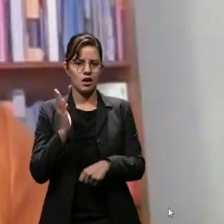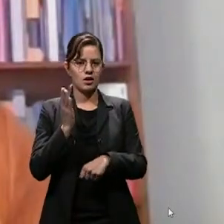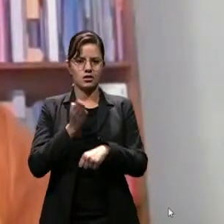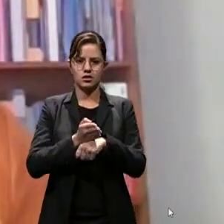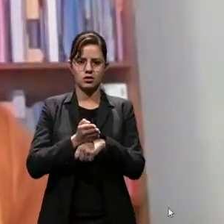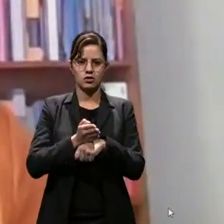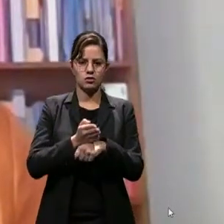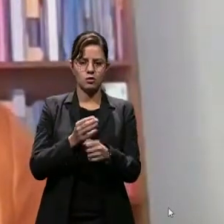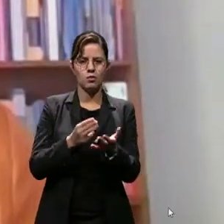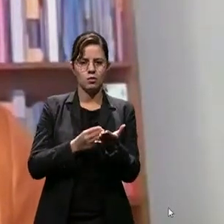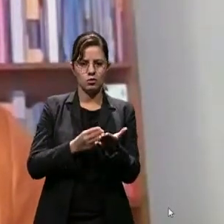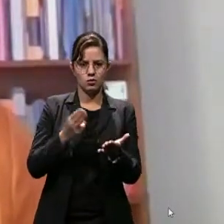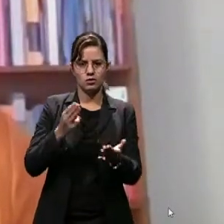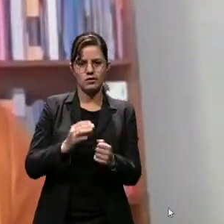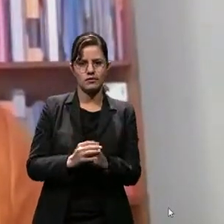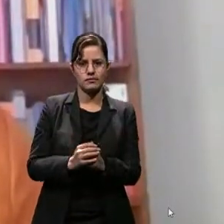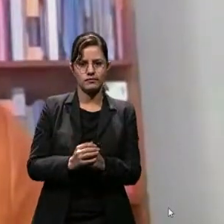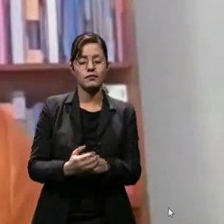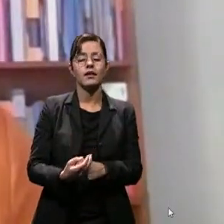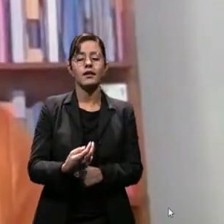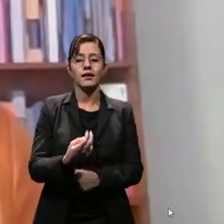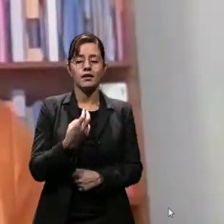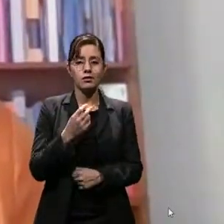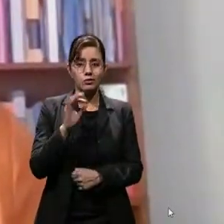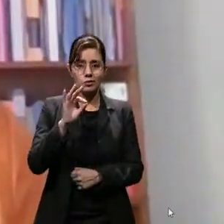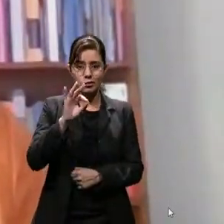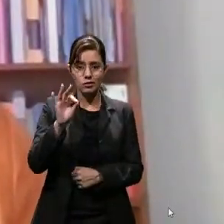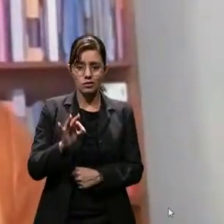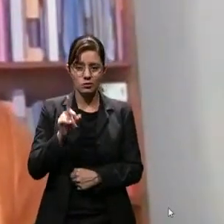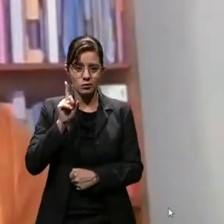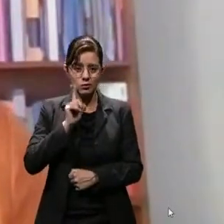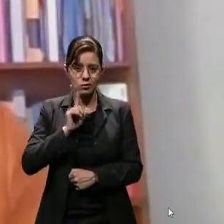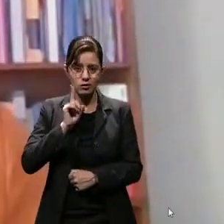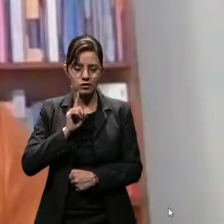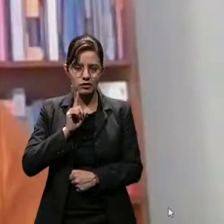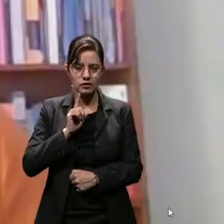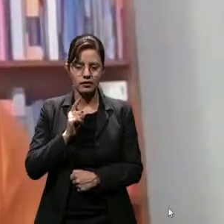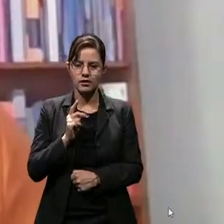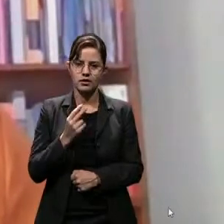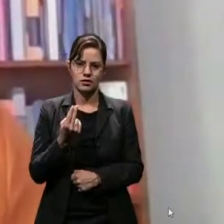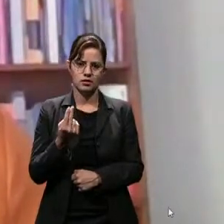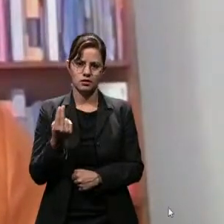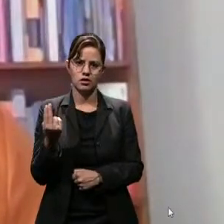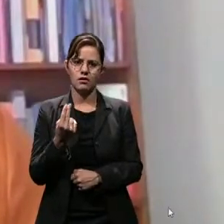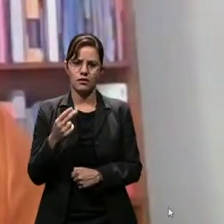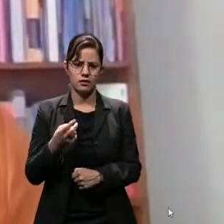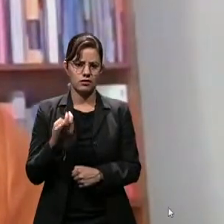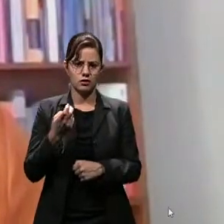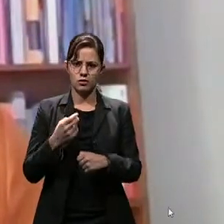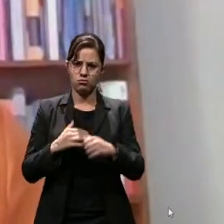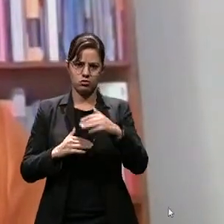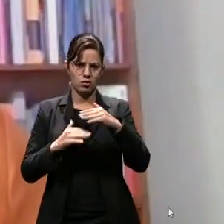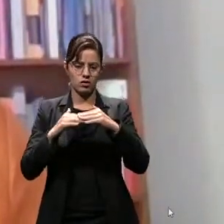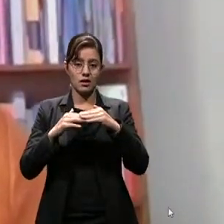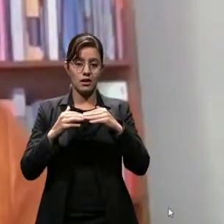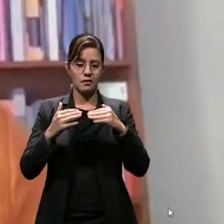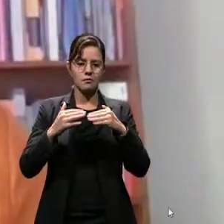this measure was not met. So quotas were sort of